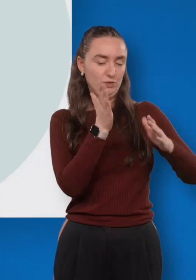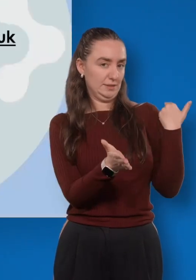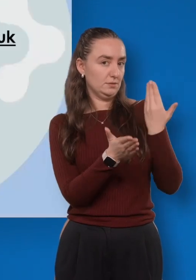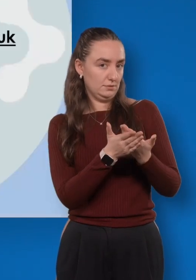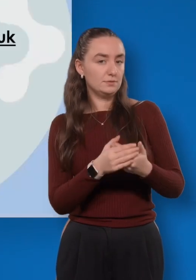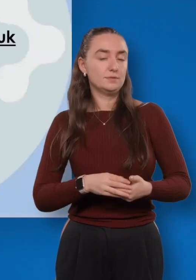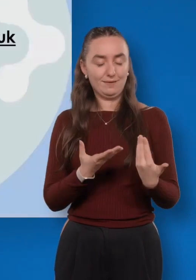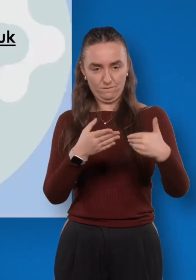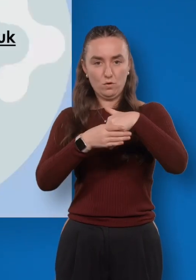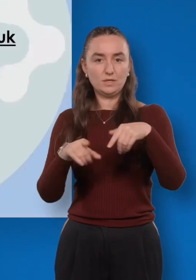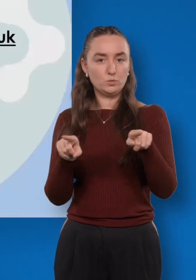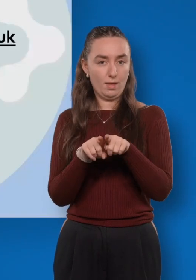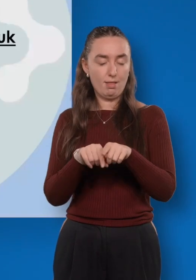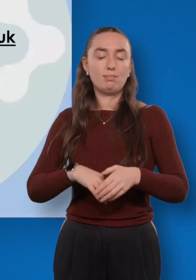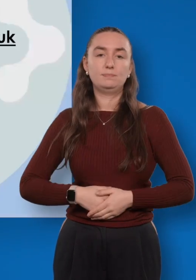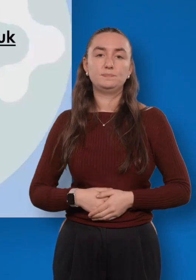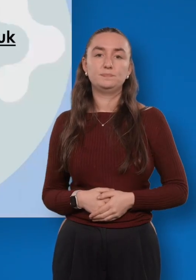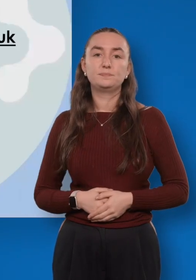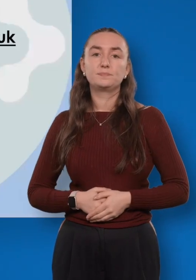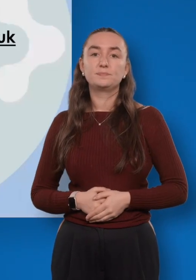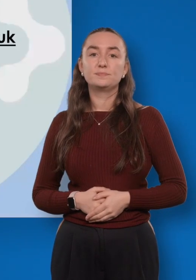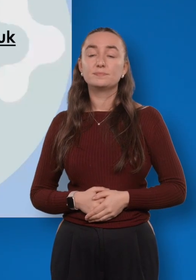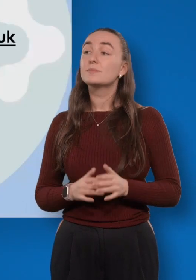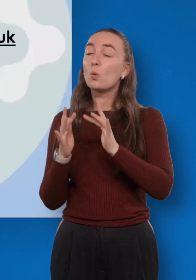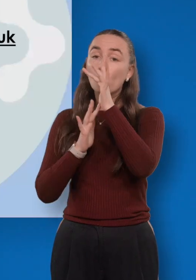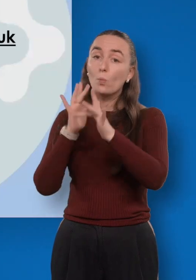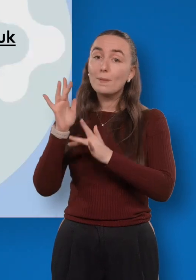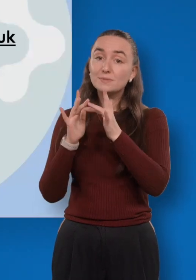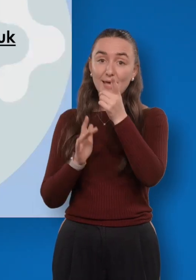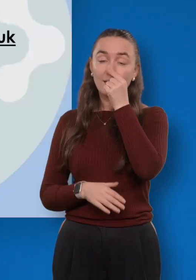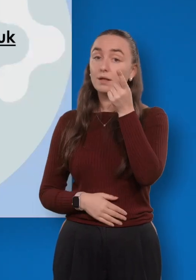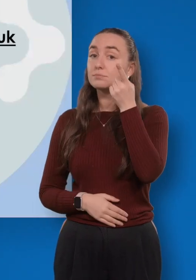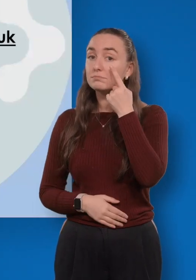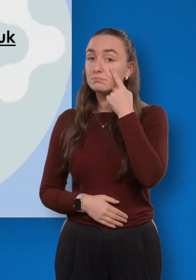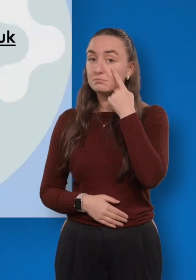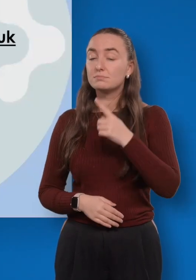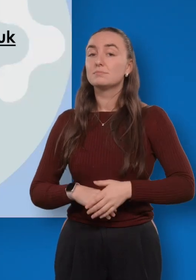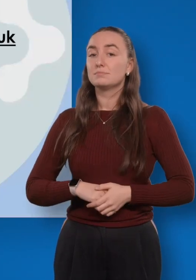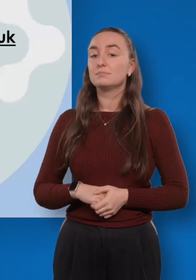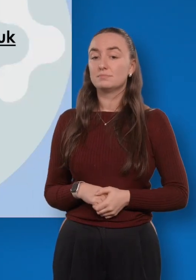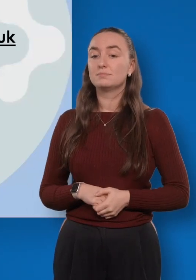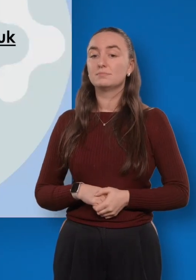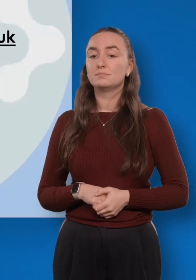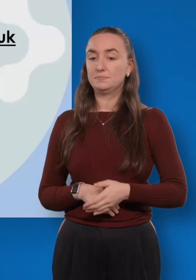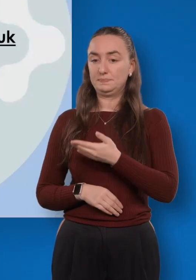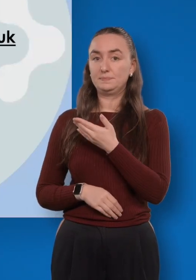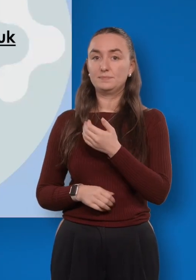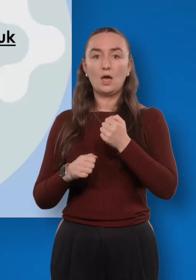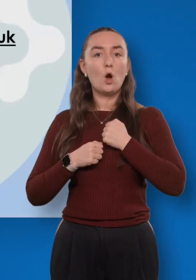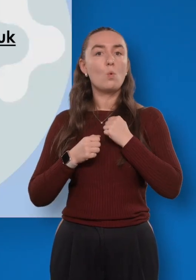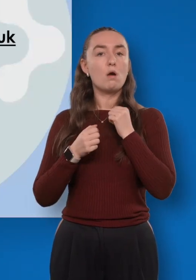You can also have a look at our website that Fenella, our senior officer